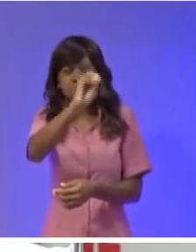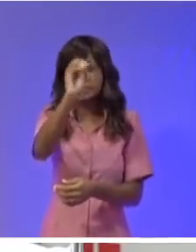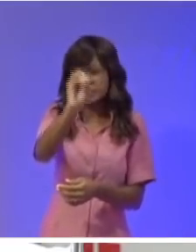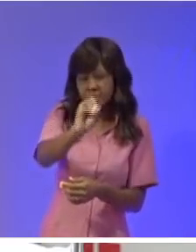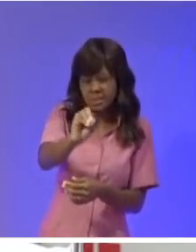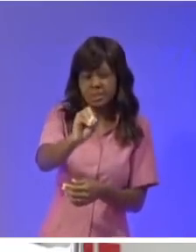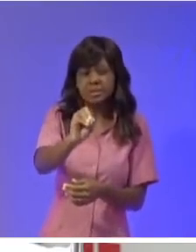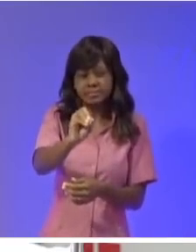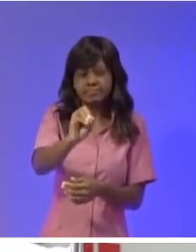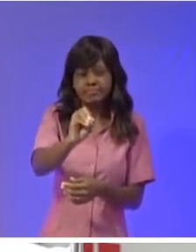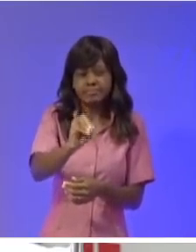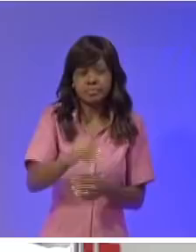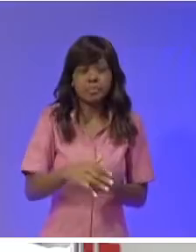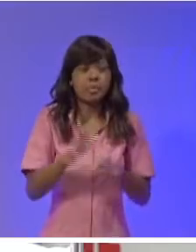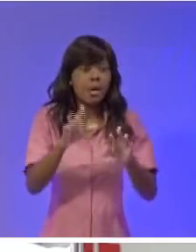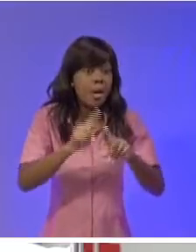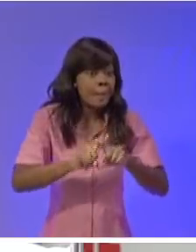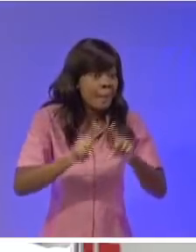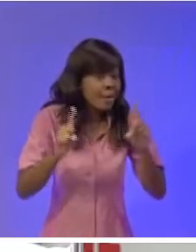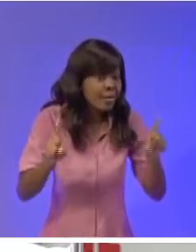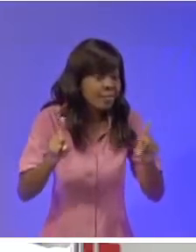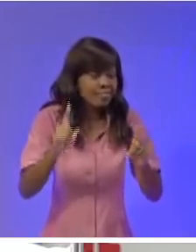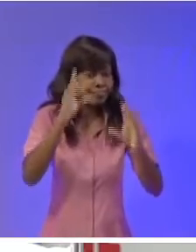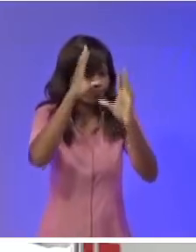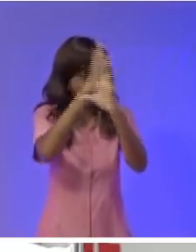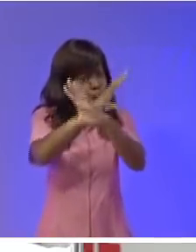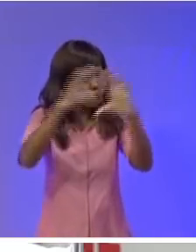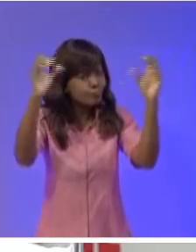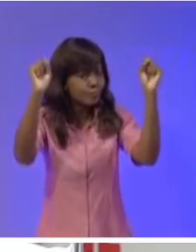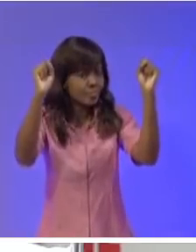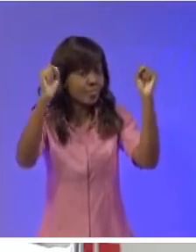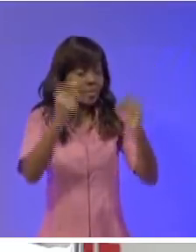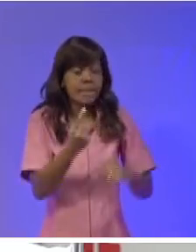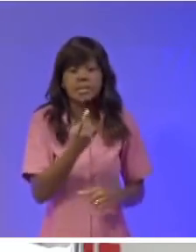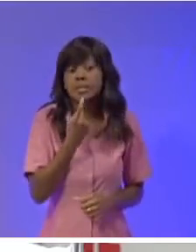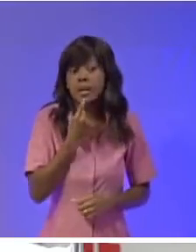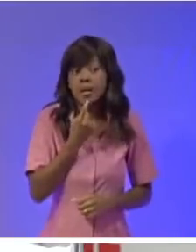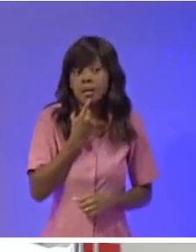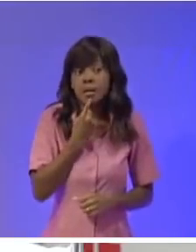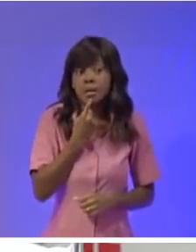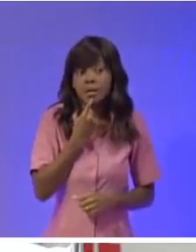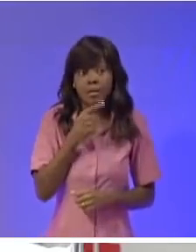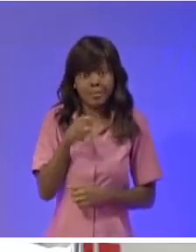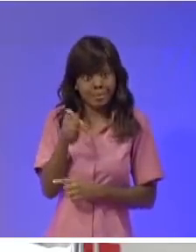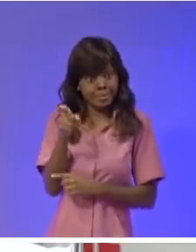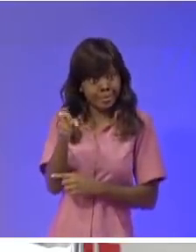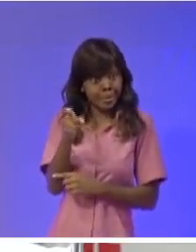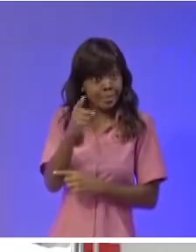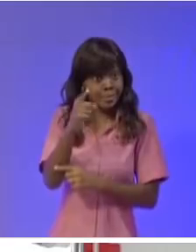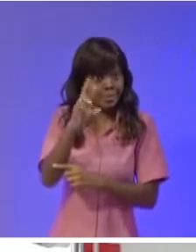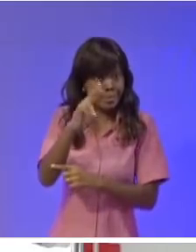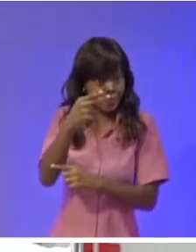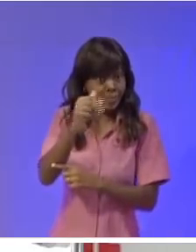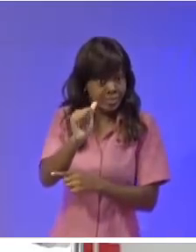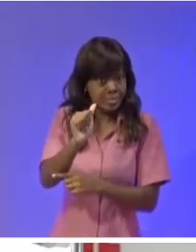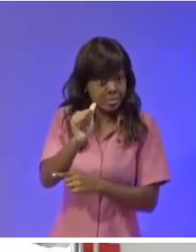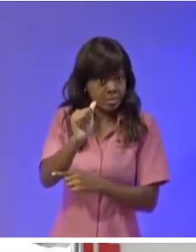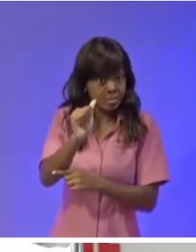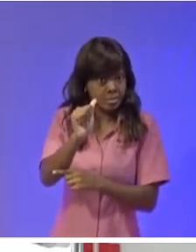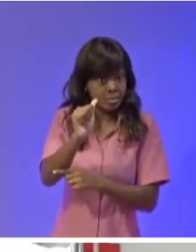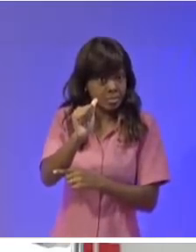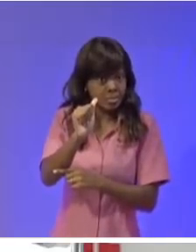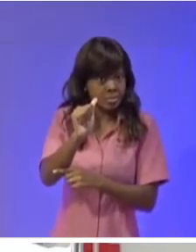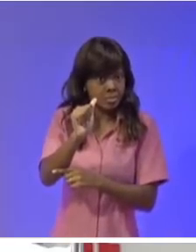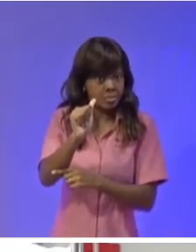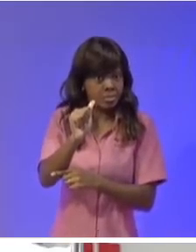on Christmas Day that in his RHA, healthcare workers as a whole, I'm talking across the board now, went